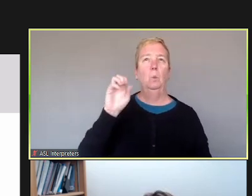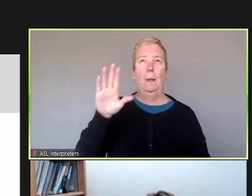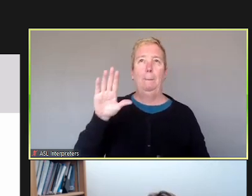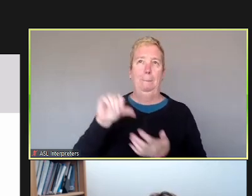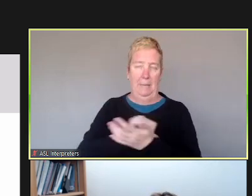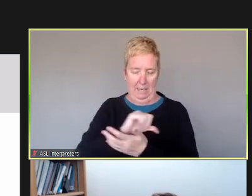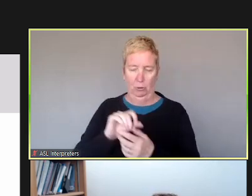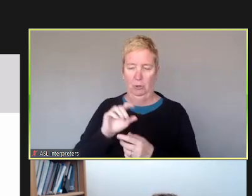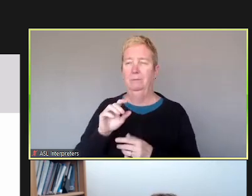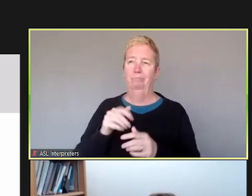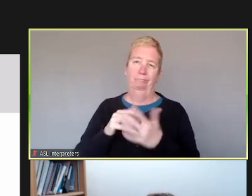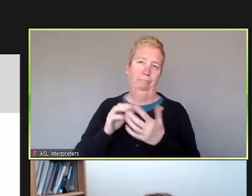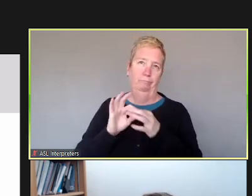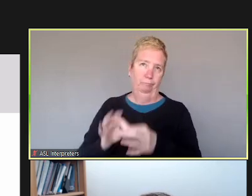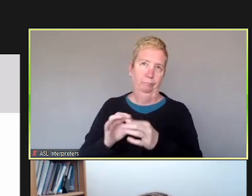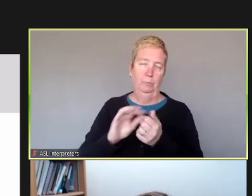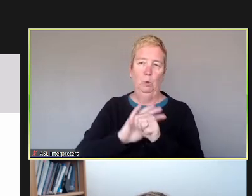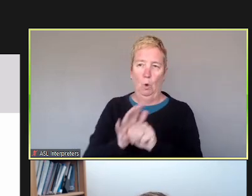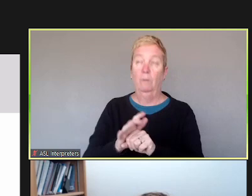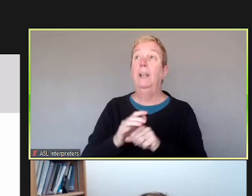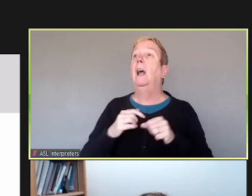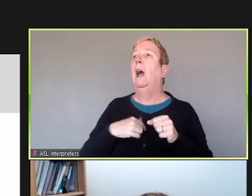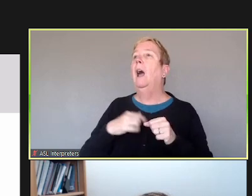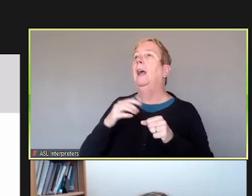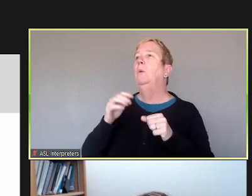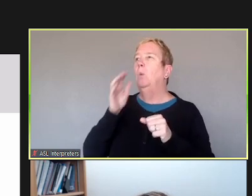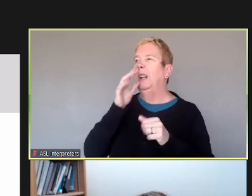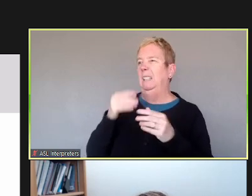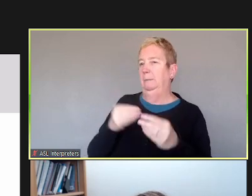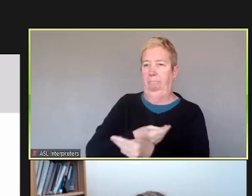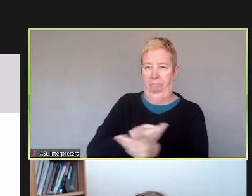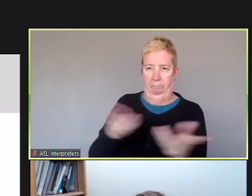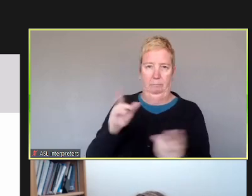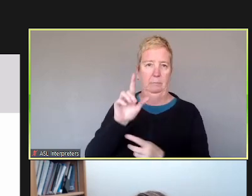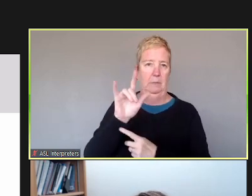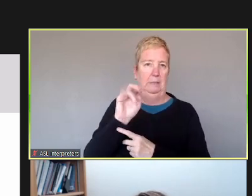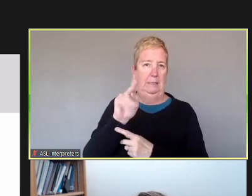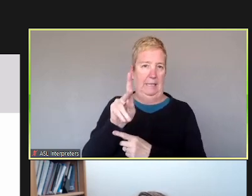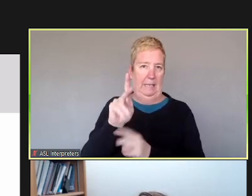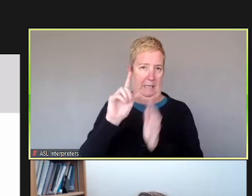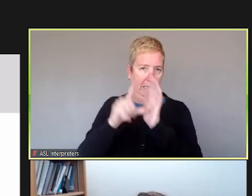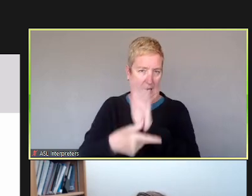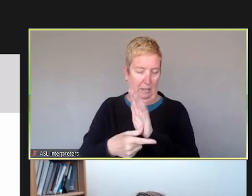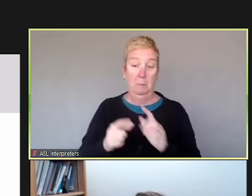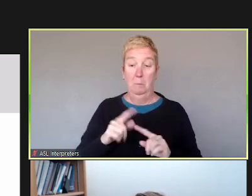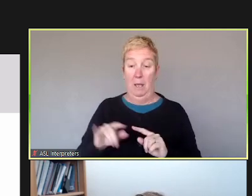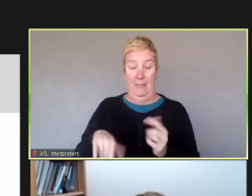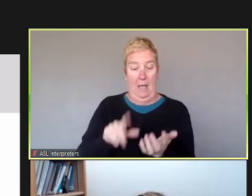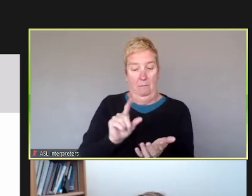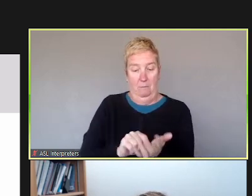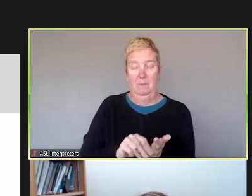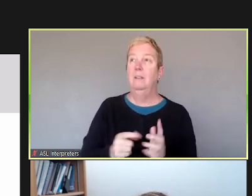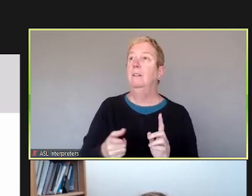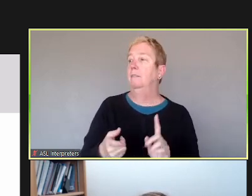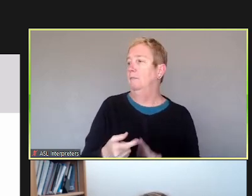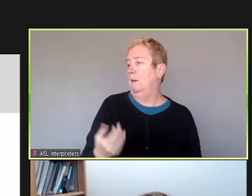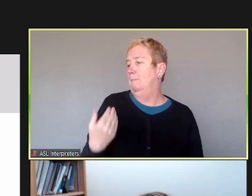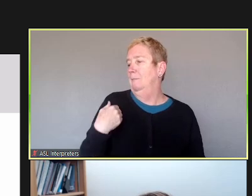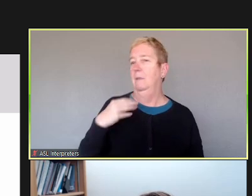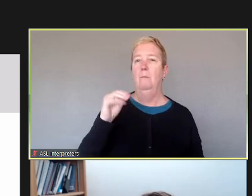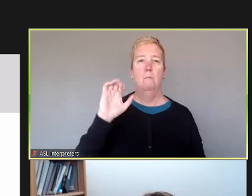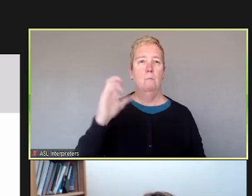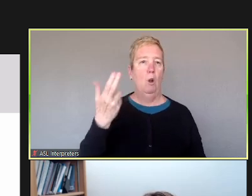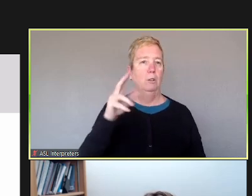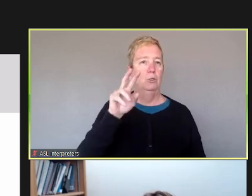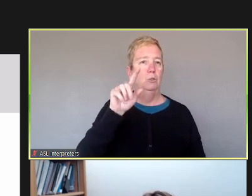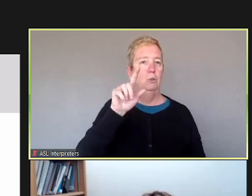tracker, and I'm happy to provide that link later on. This is from March 2022, and